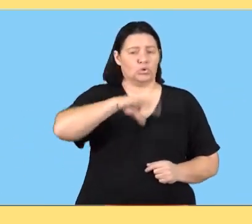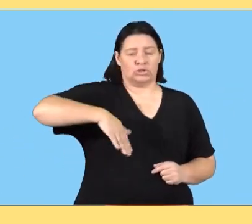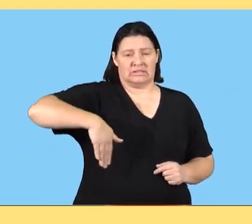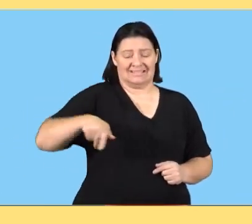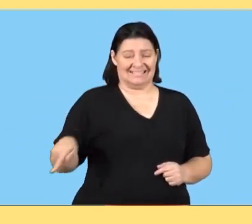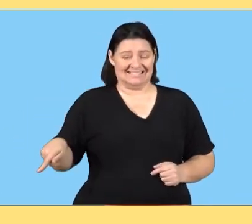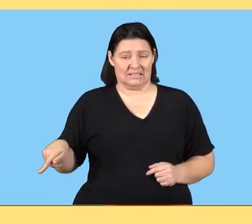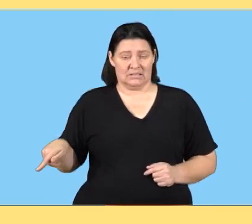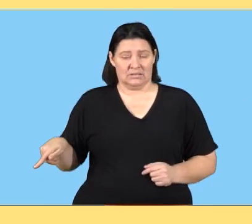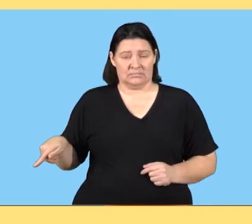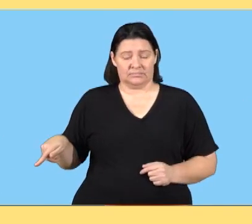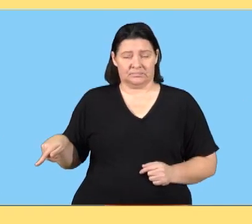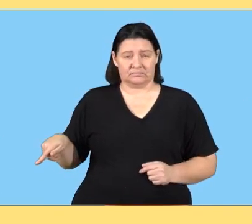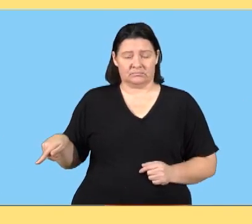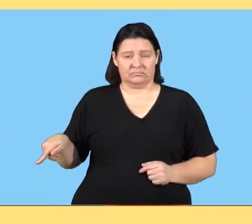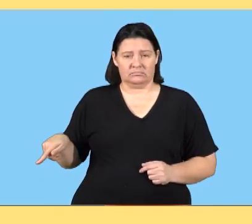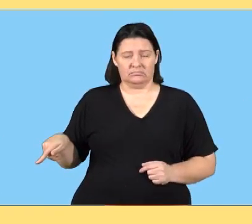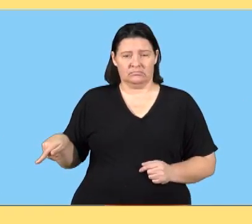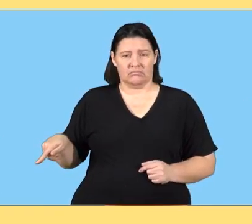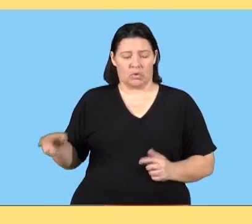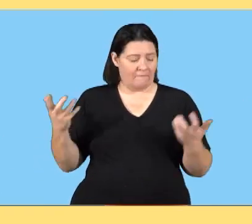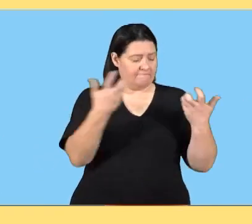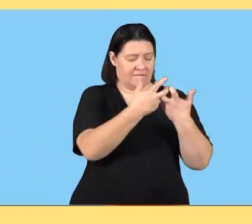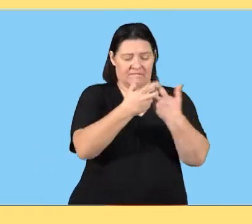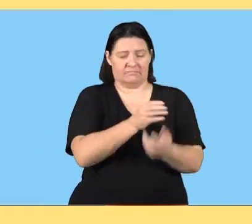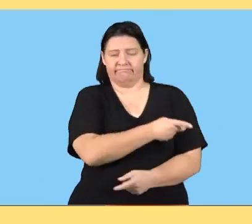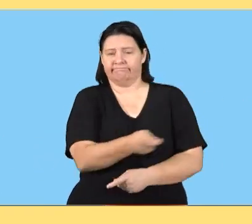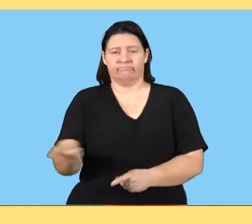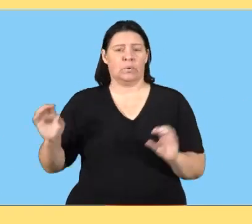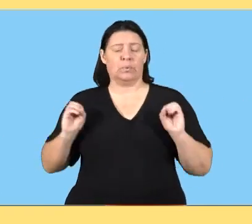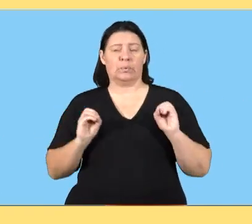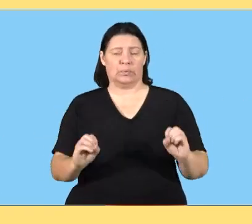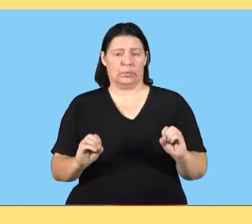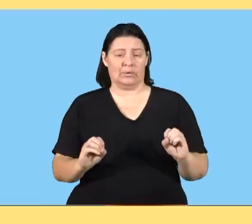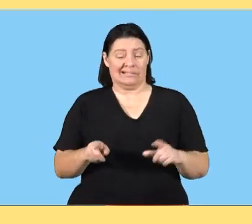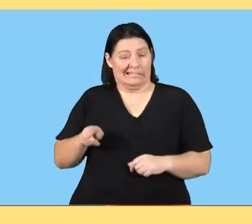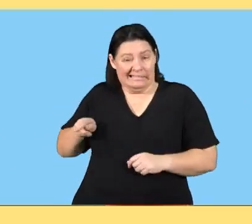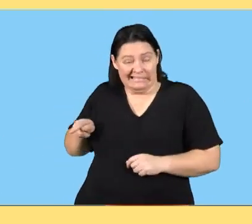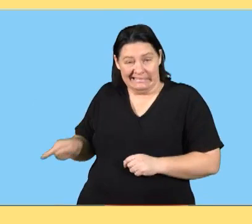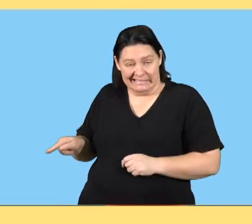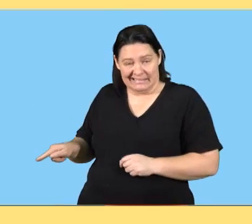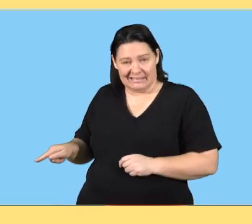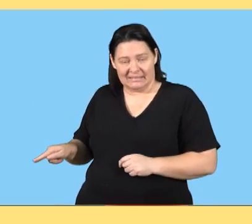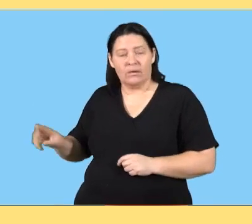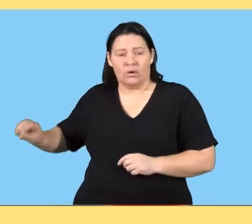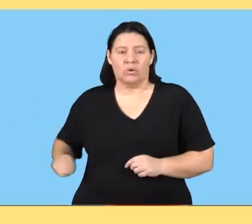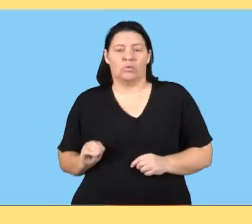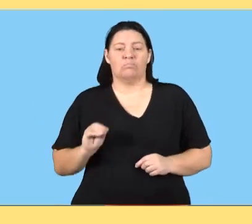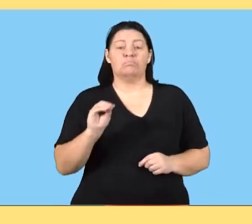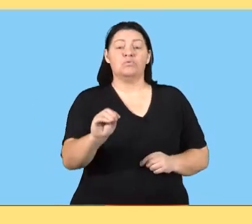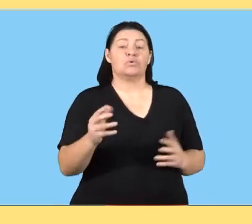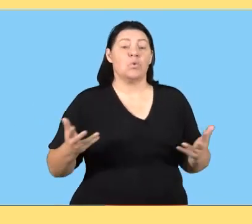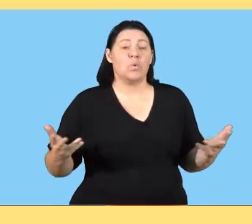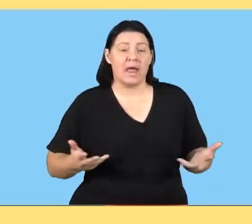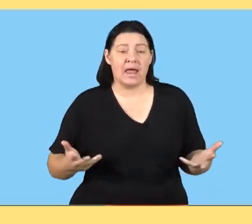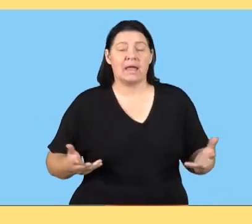if we have transactions that were not recorded in any of these journals, such transactions will then